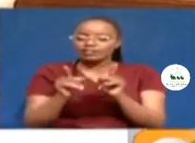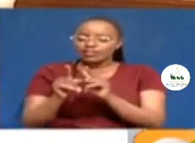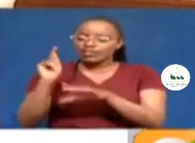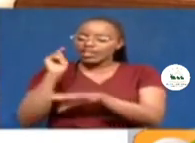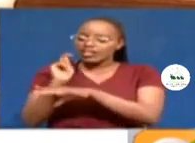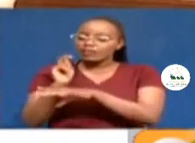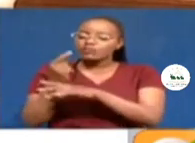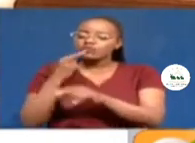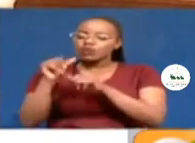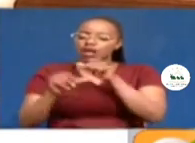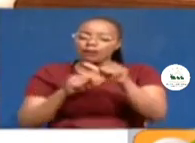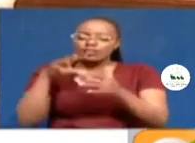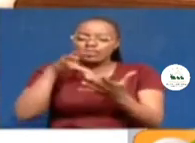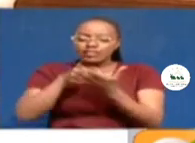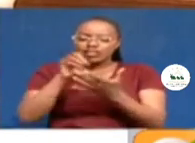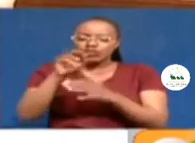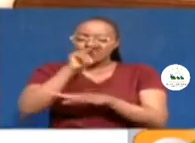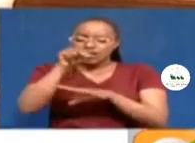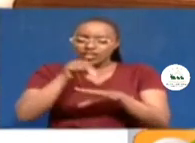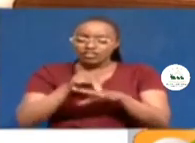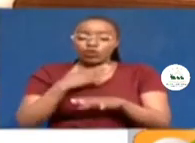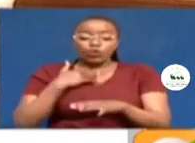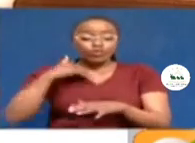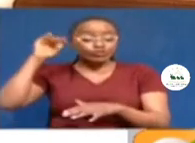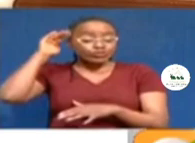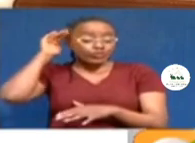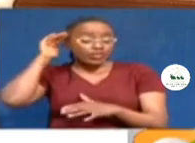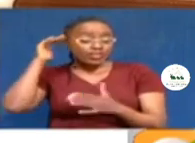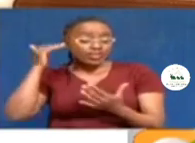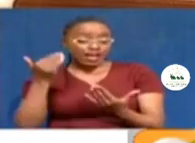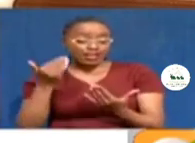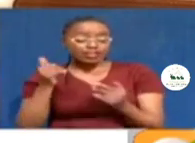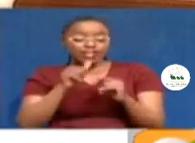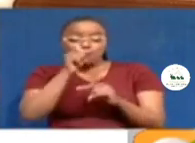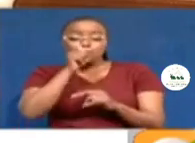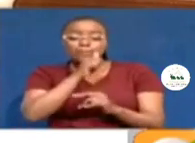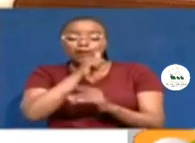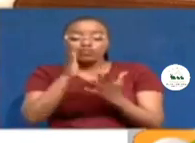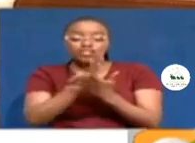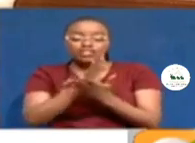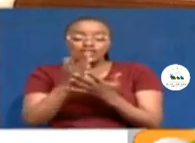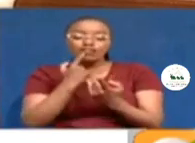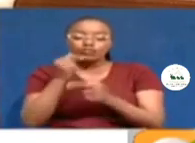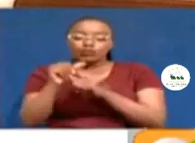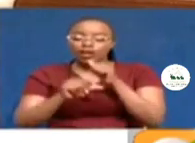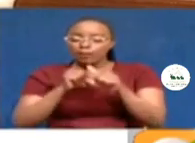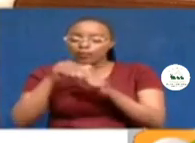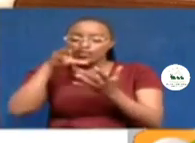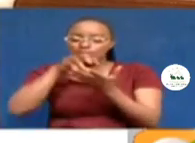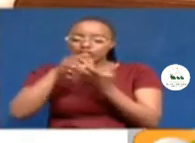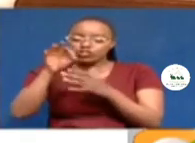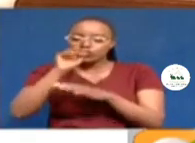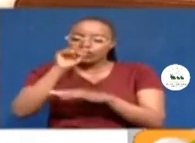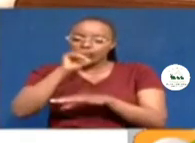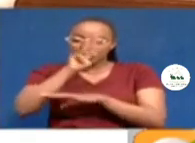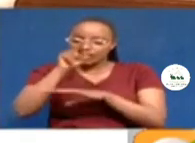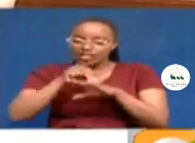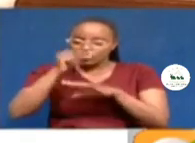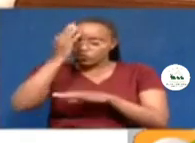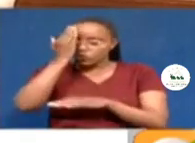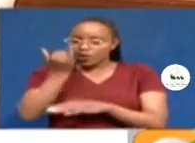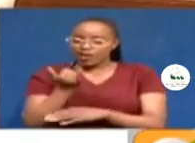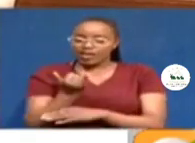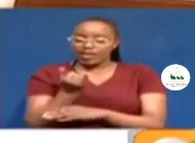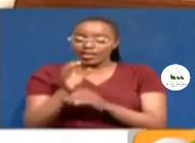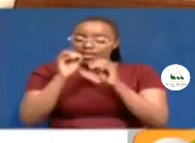temples talking about the state of the nation. I want to hear the private sector talk about the state of the nation.